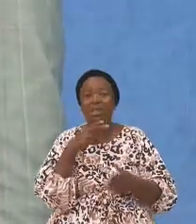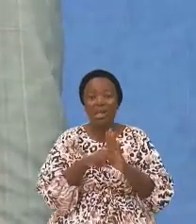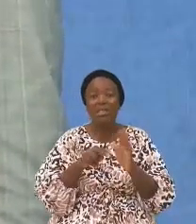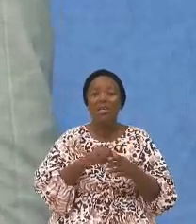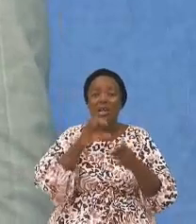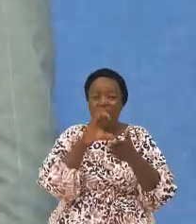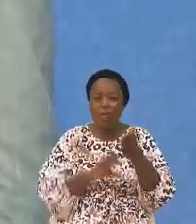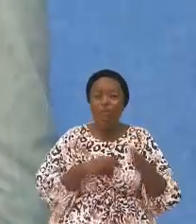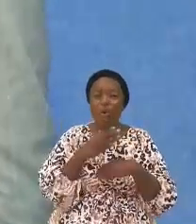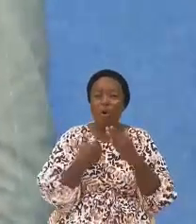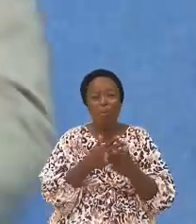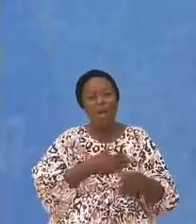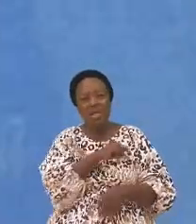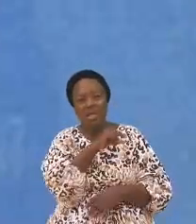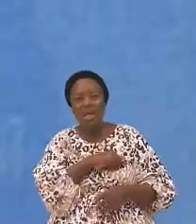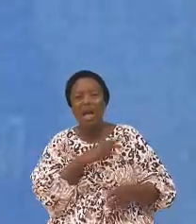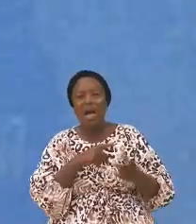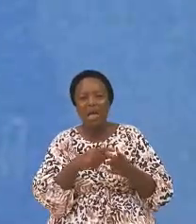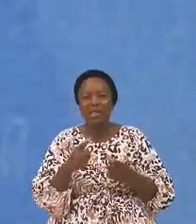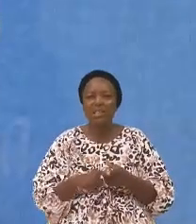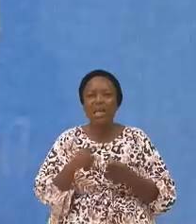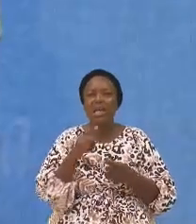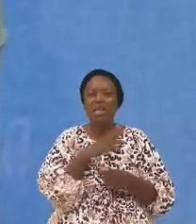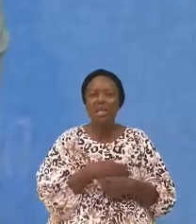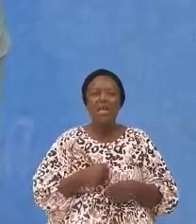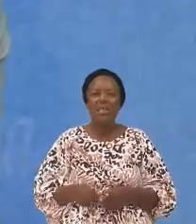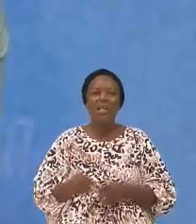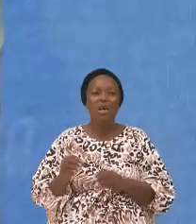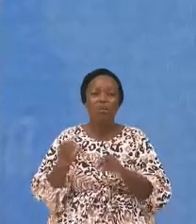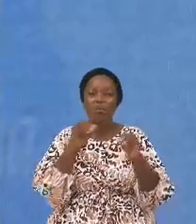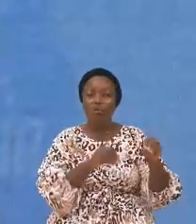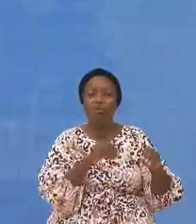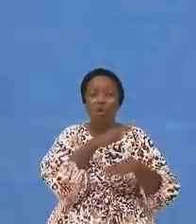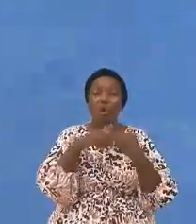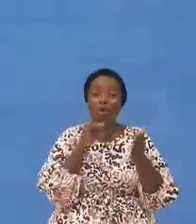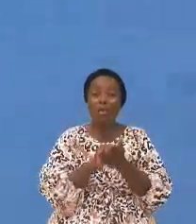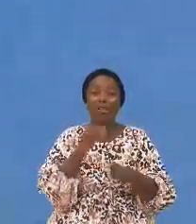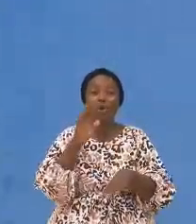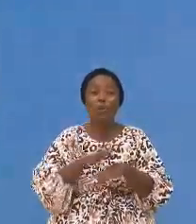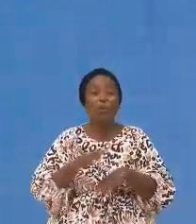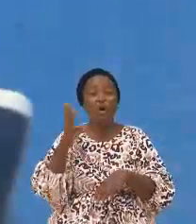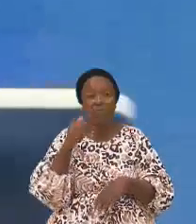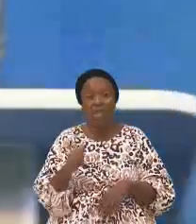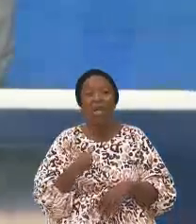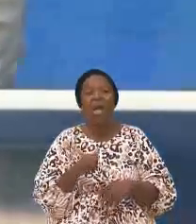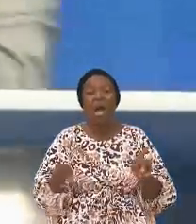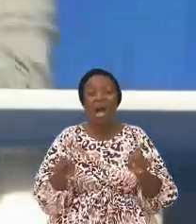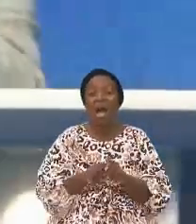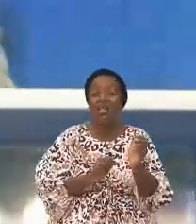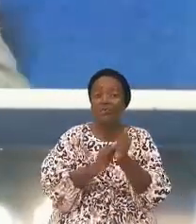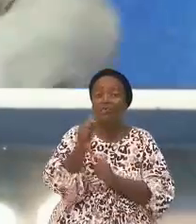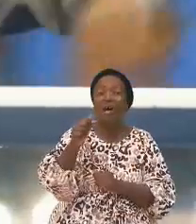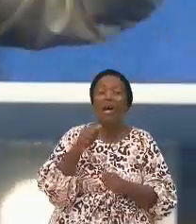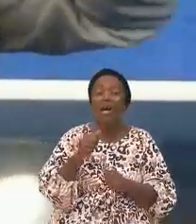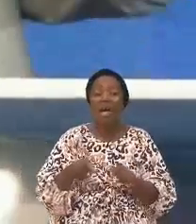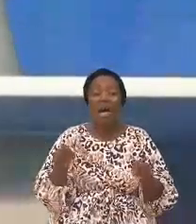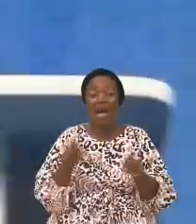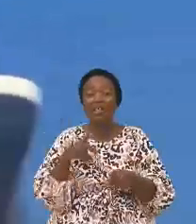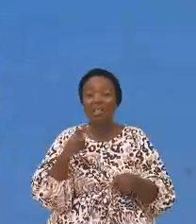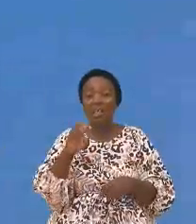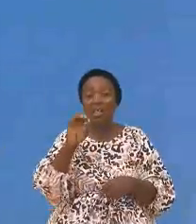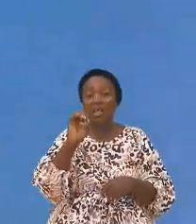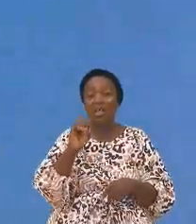my transgression. He removed my iniquity. He removed my guilt. And he brought that upon himself